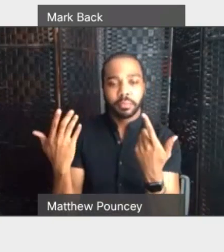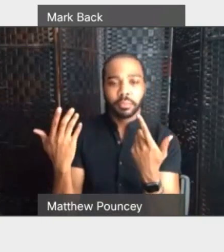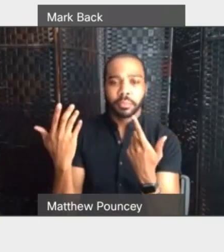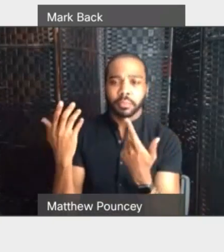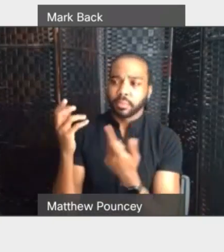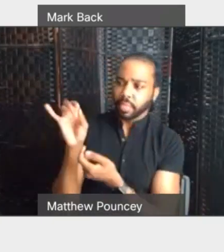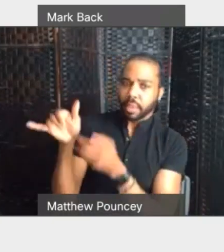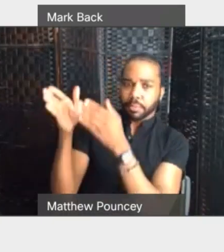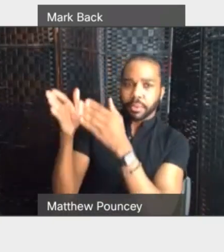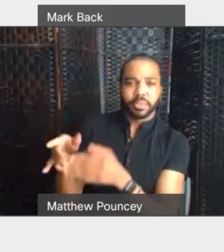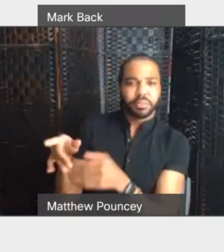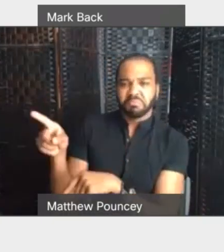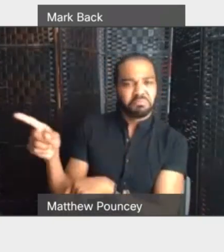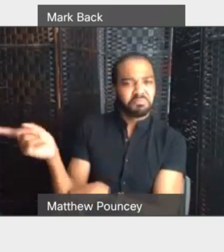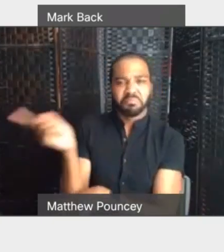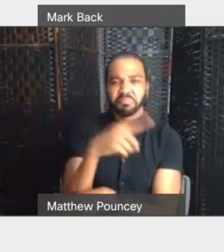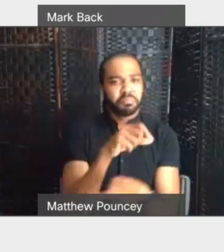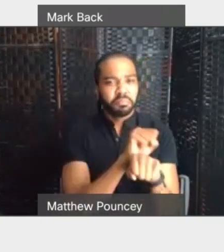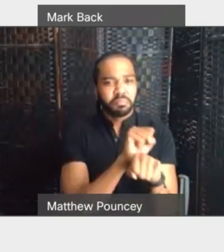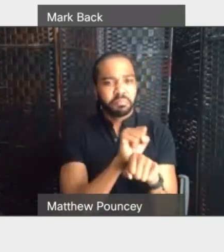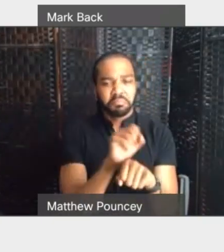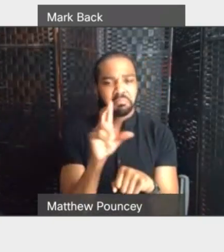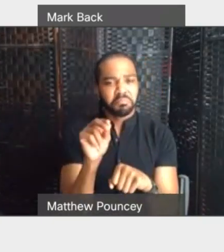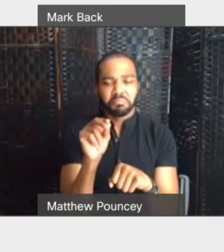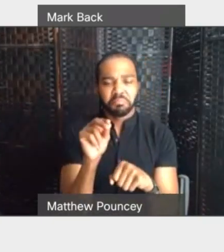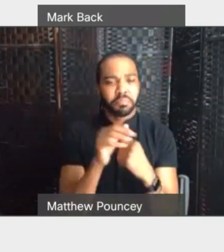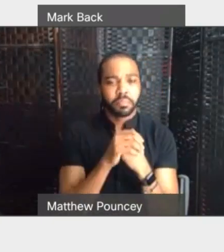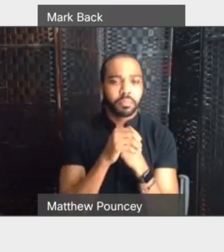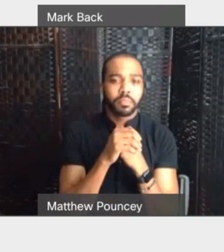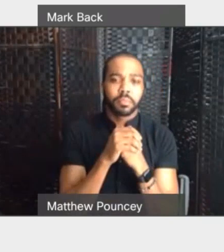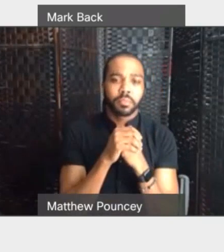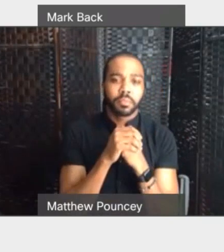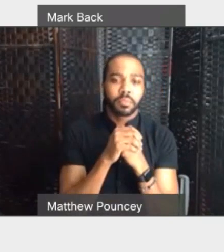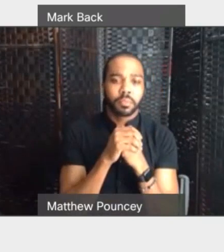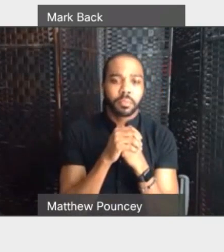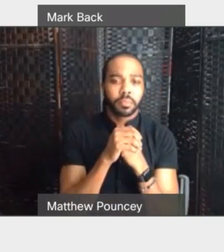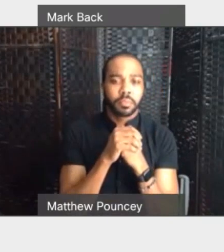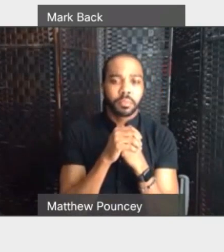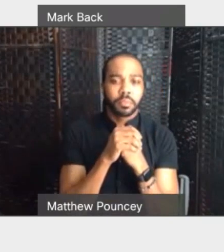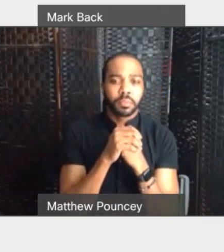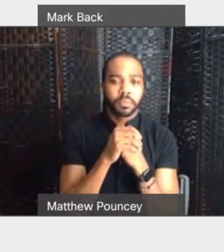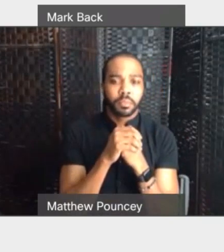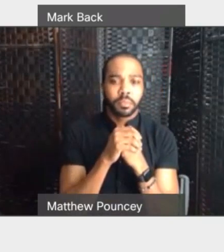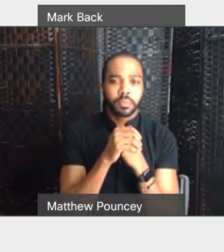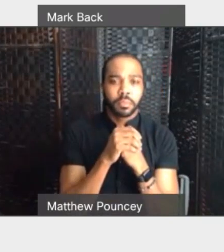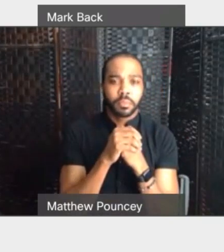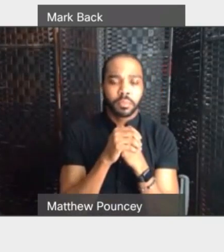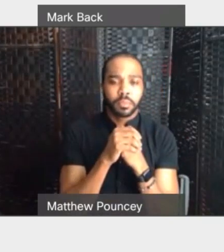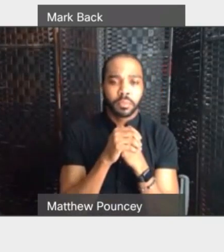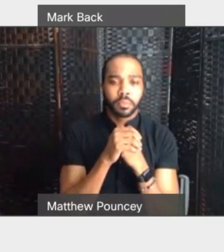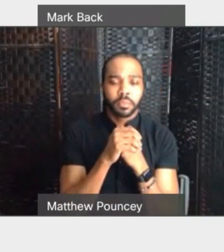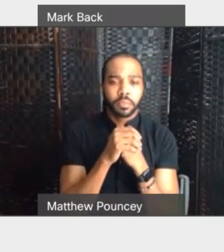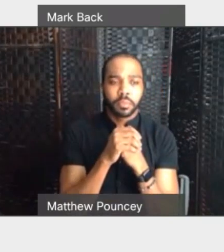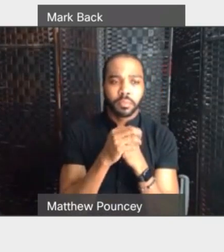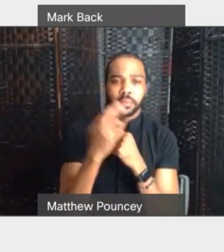that person shouldn't be coming to work. And so, the risk there, the reason for the quarantine rate